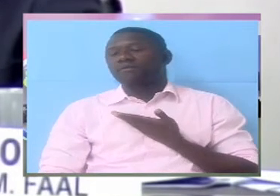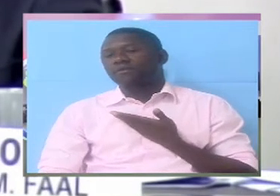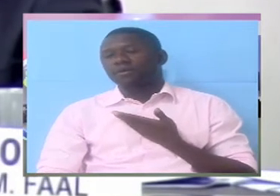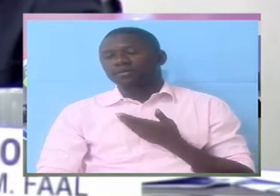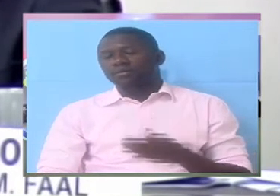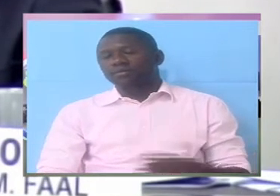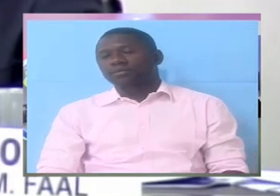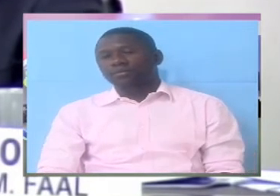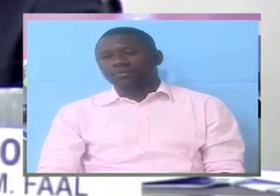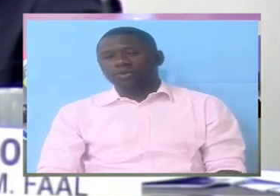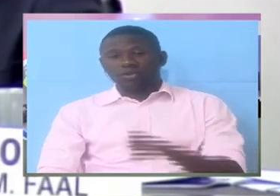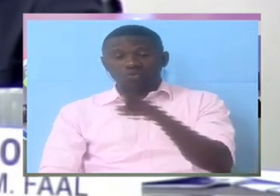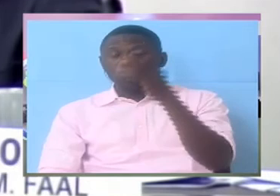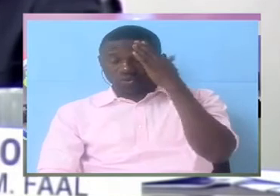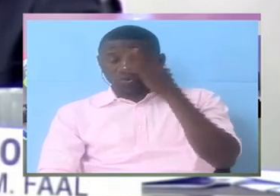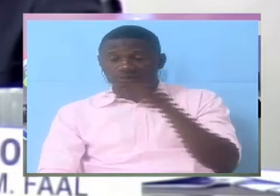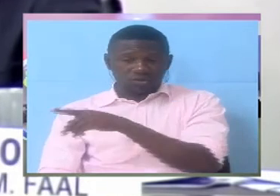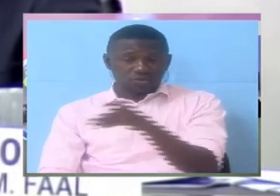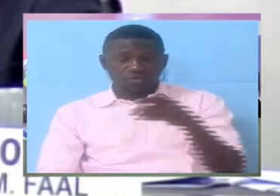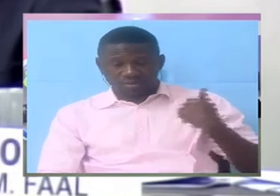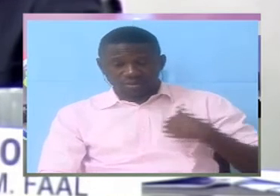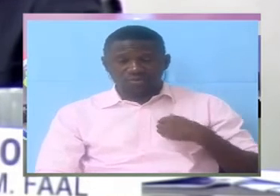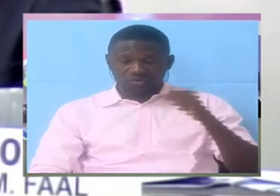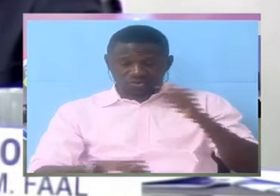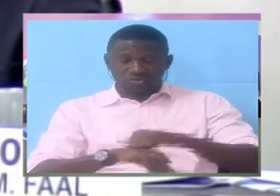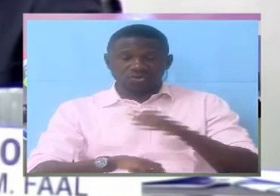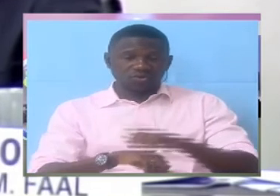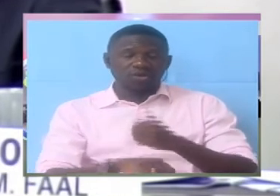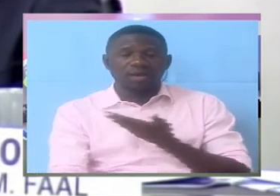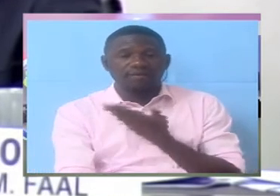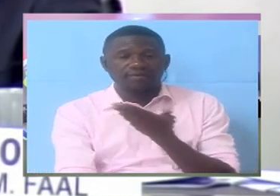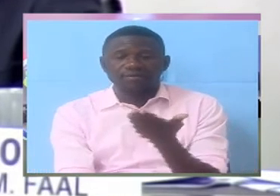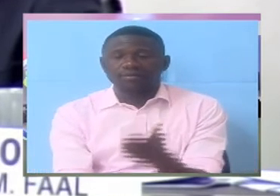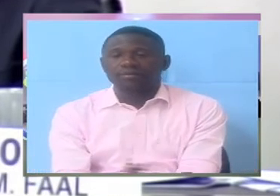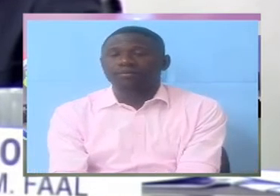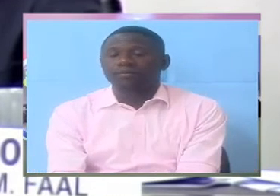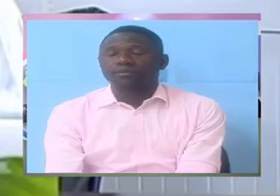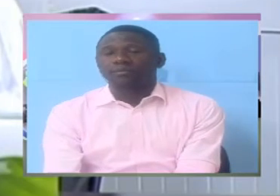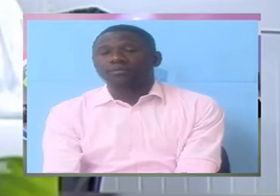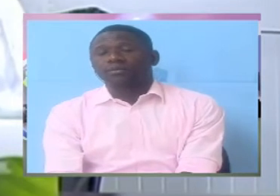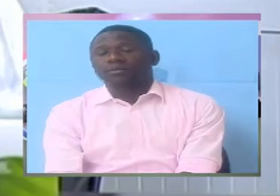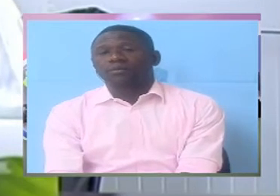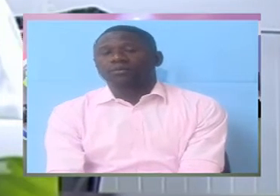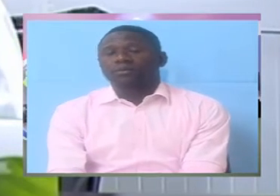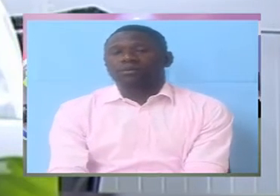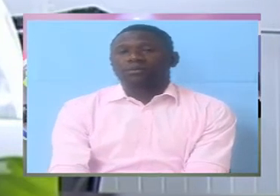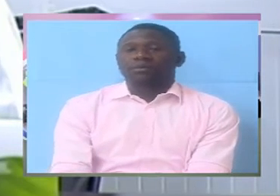You know 100% they were tortured. Yalo na ko abenu ko ya tajire yale.